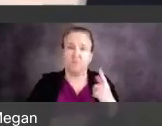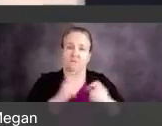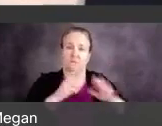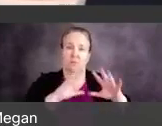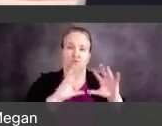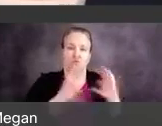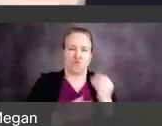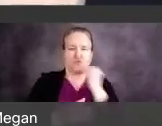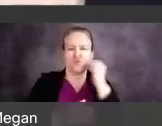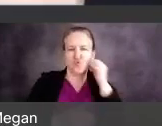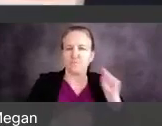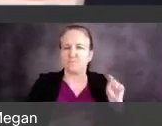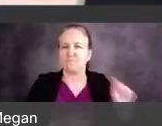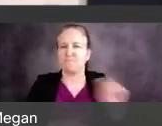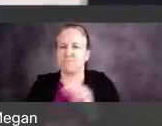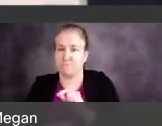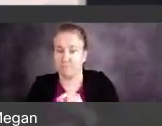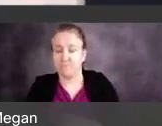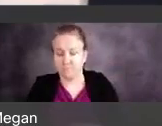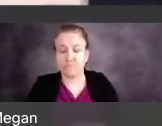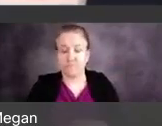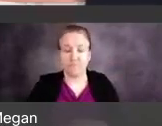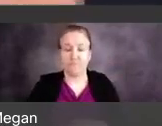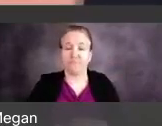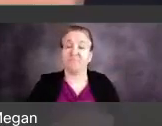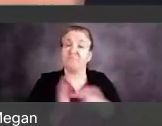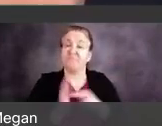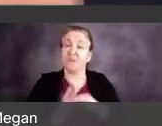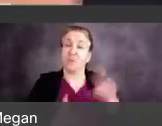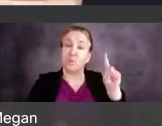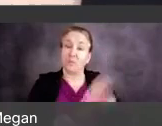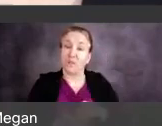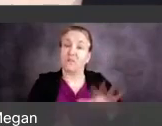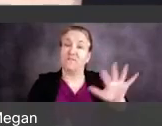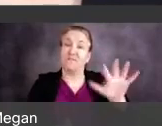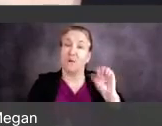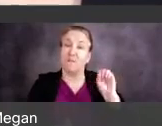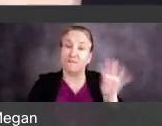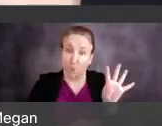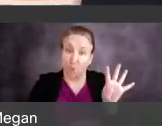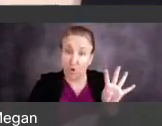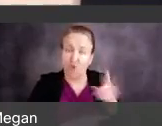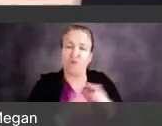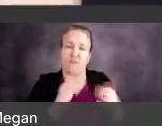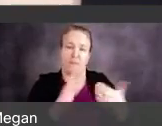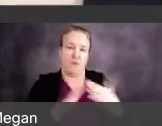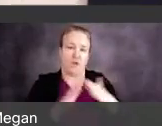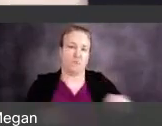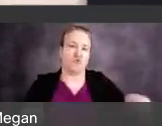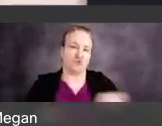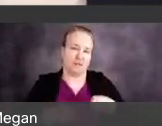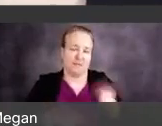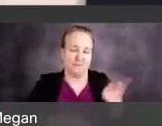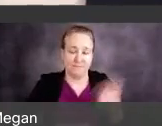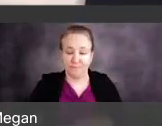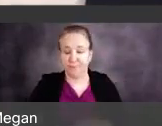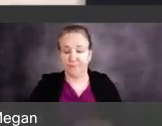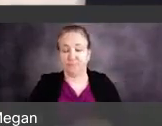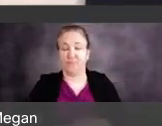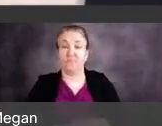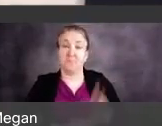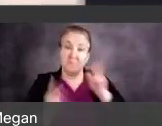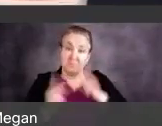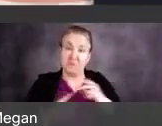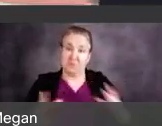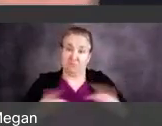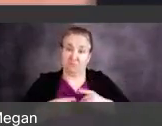other congregate settings. That leaves 1,504 from our community. These positive individuals